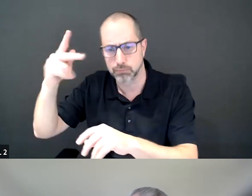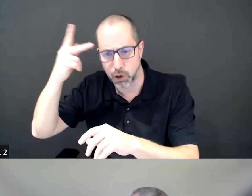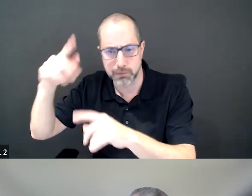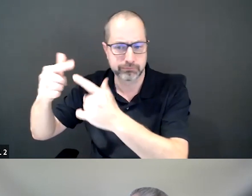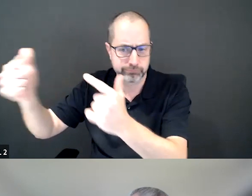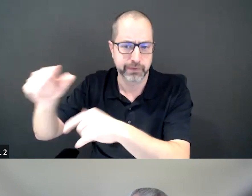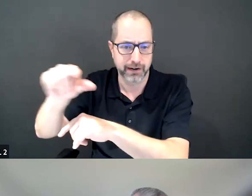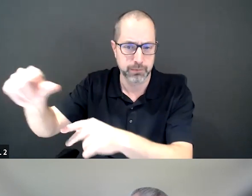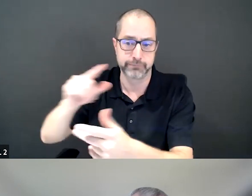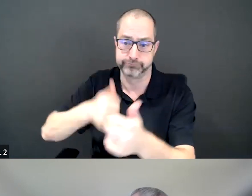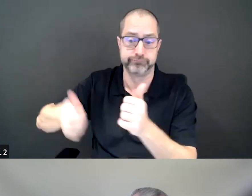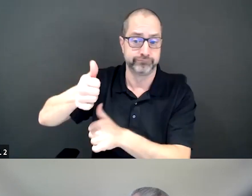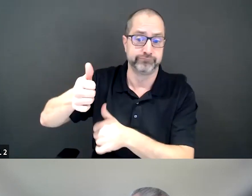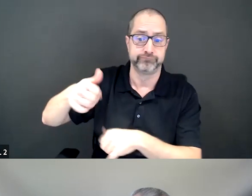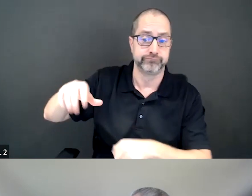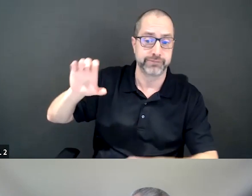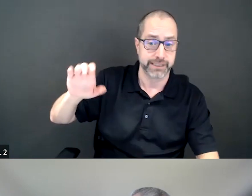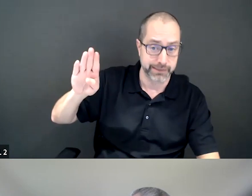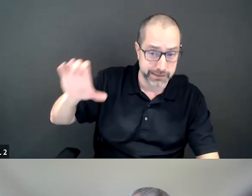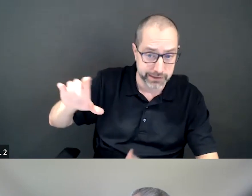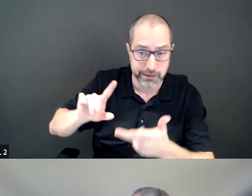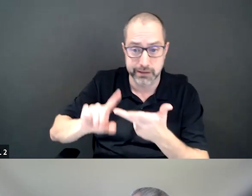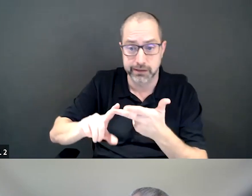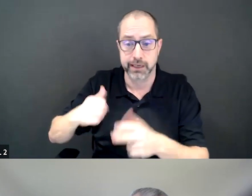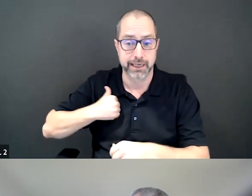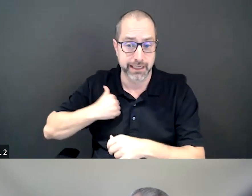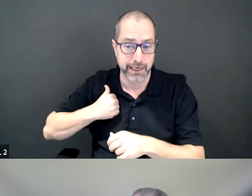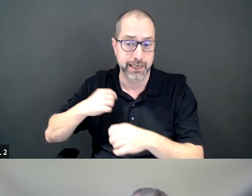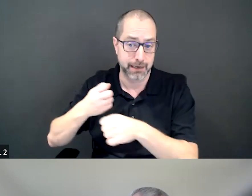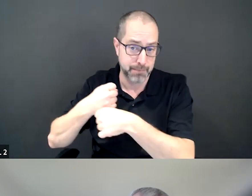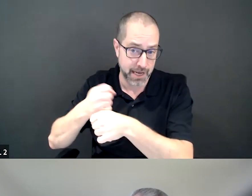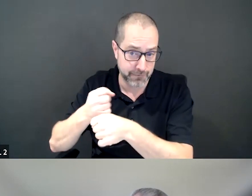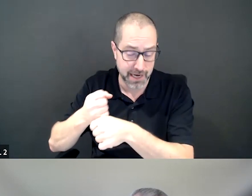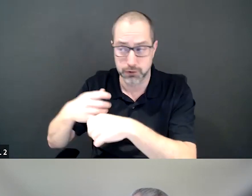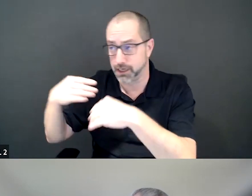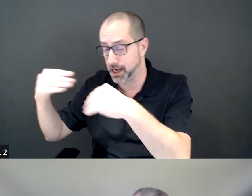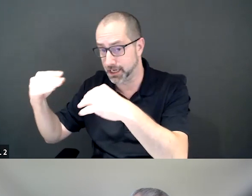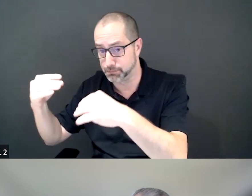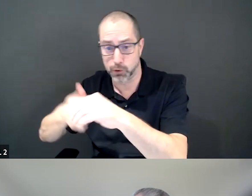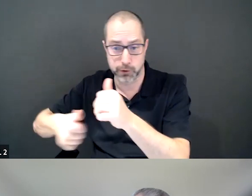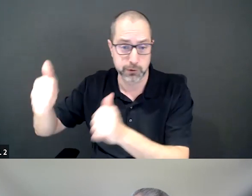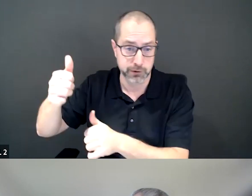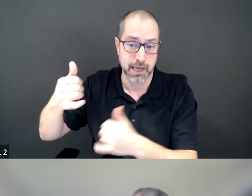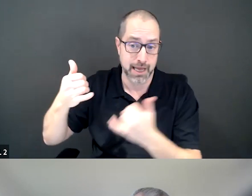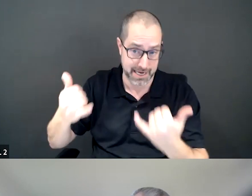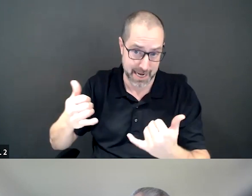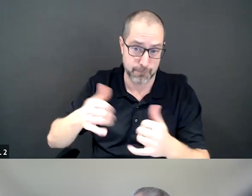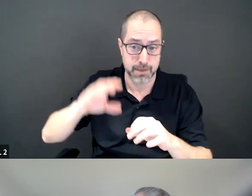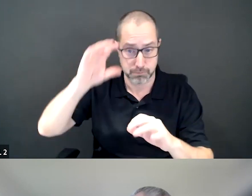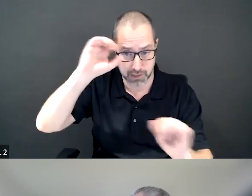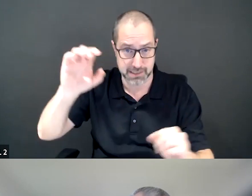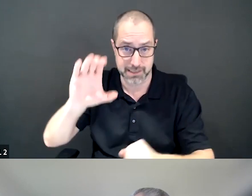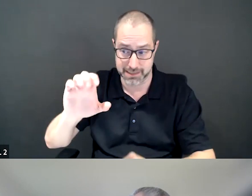head of the CBC, the head of the Canadian Manufacturers and Exporters, and of course, currently he's president and chief executive officer